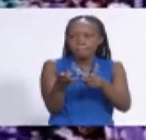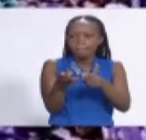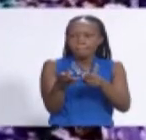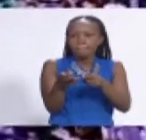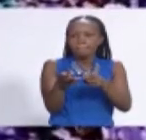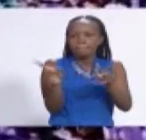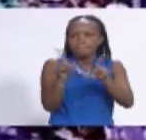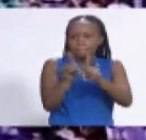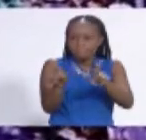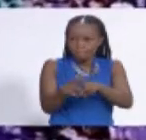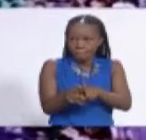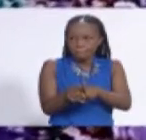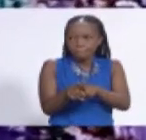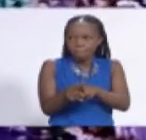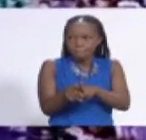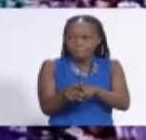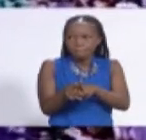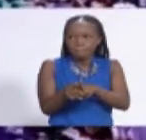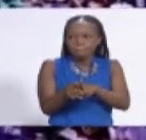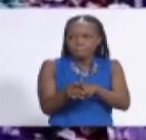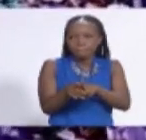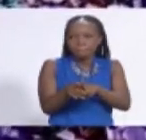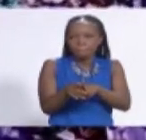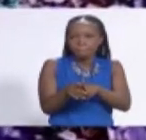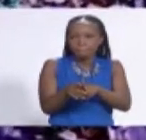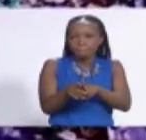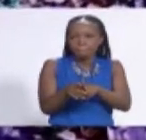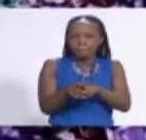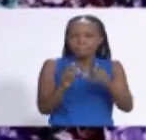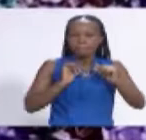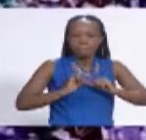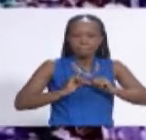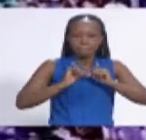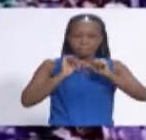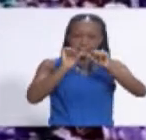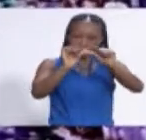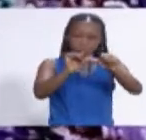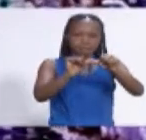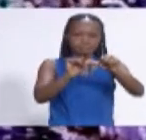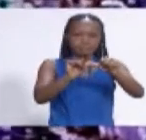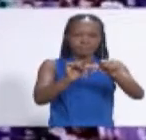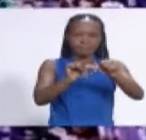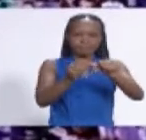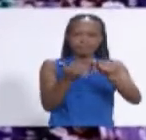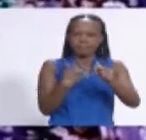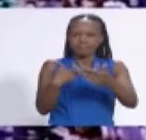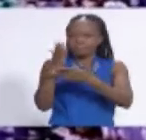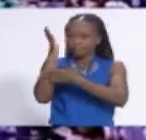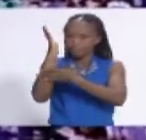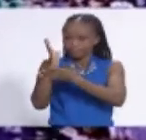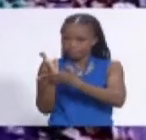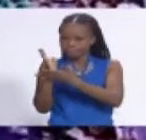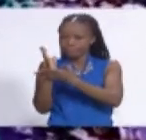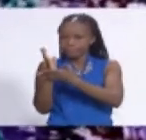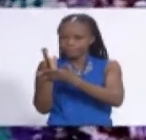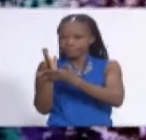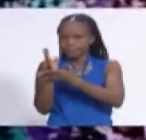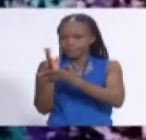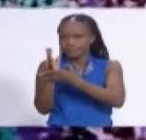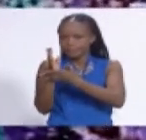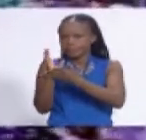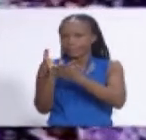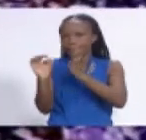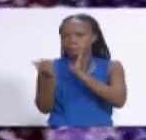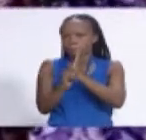wish also to add that going forward, there will be some inconveniences